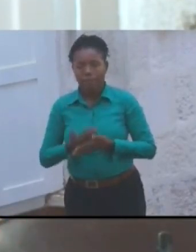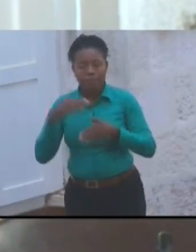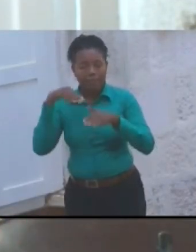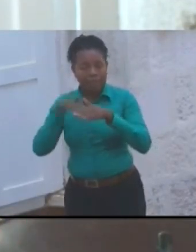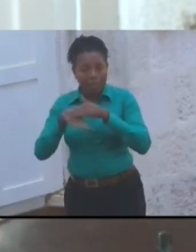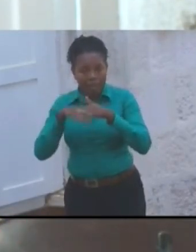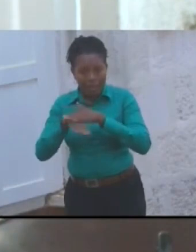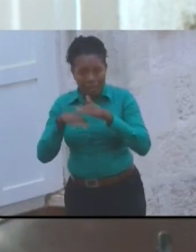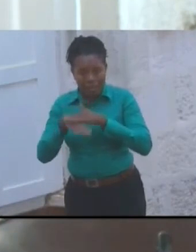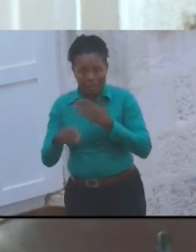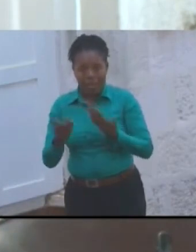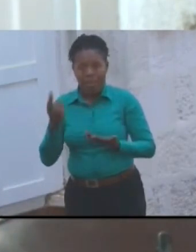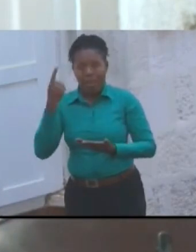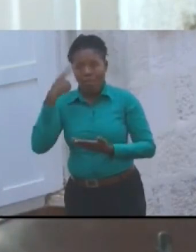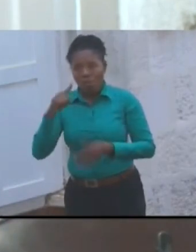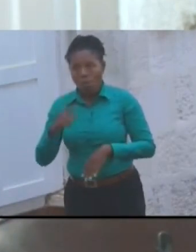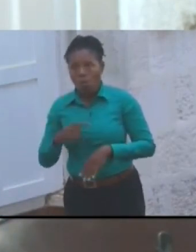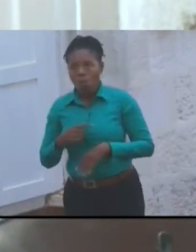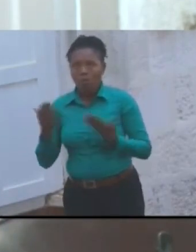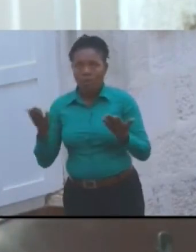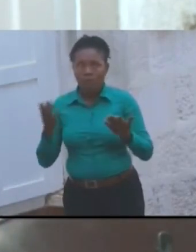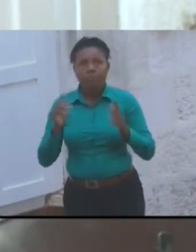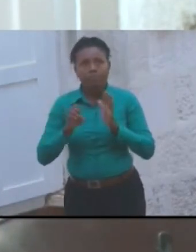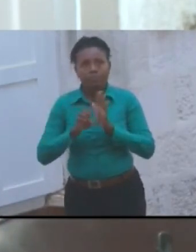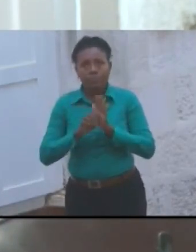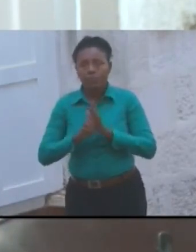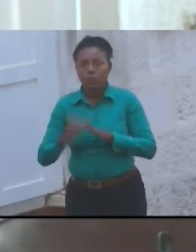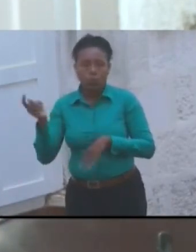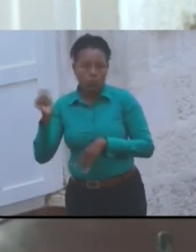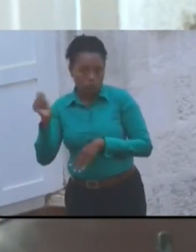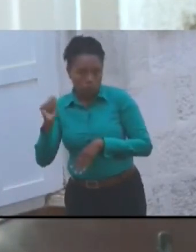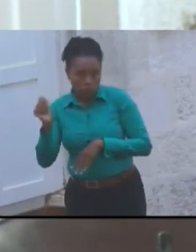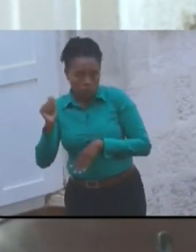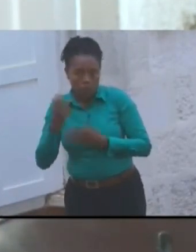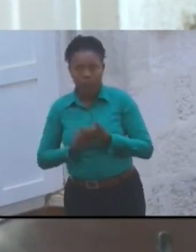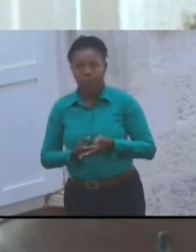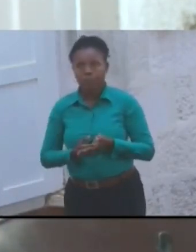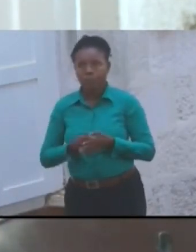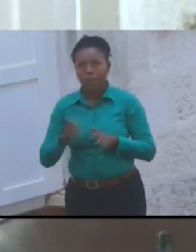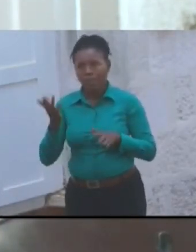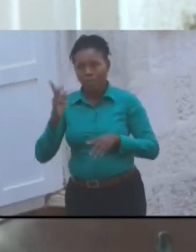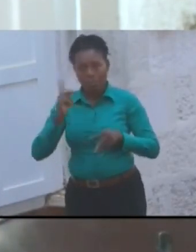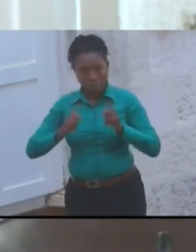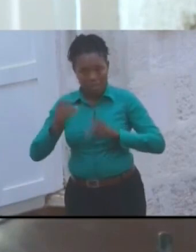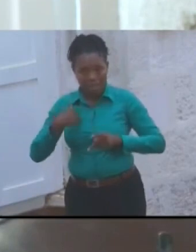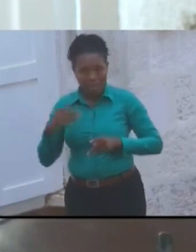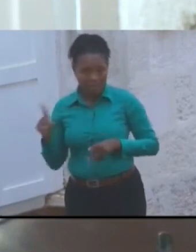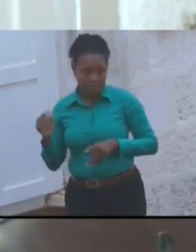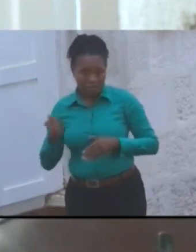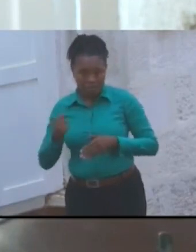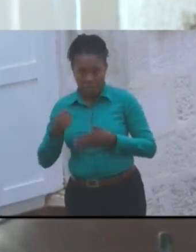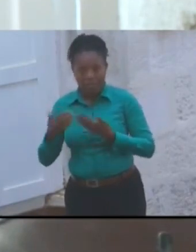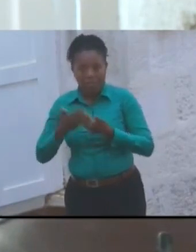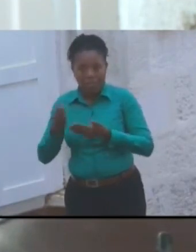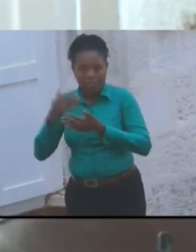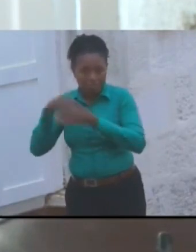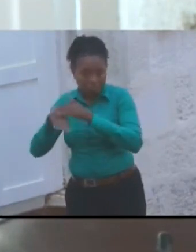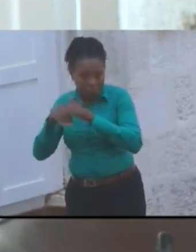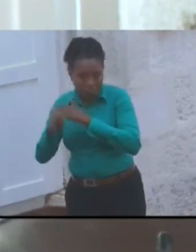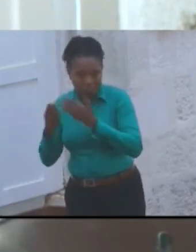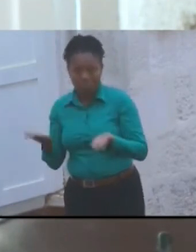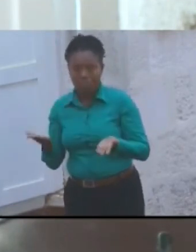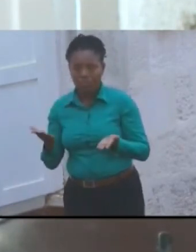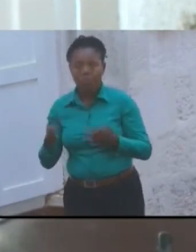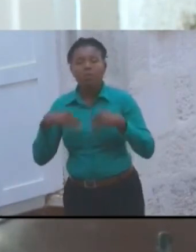access for the bathrooms with accessibility for persons with disabilities, but as they've built new facilities